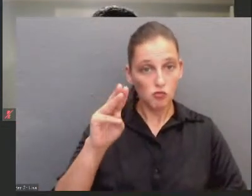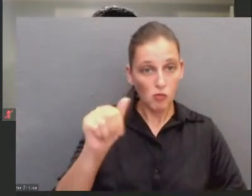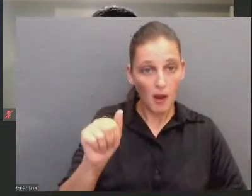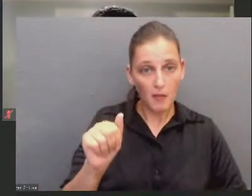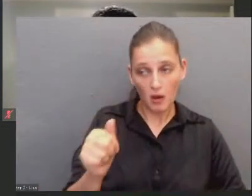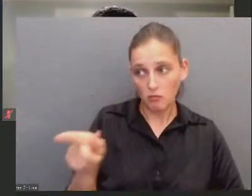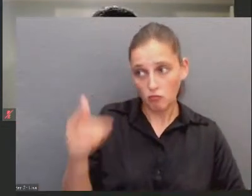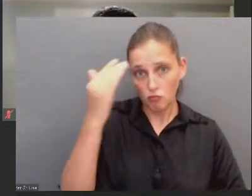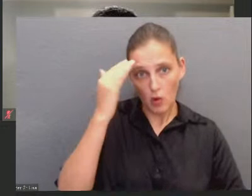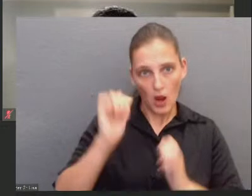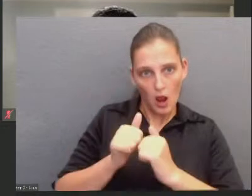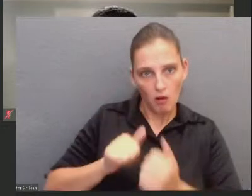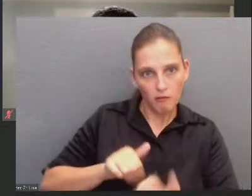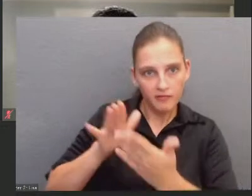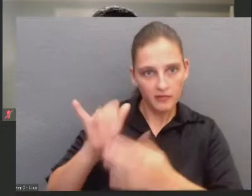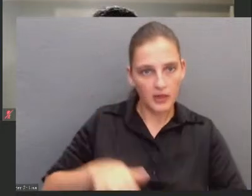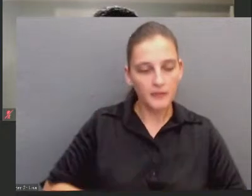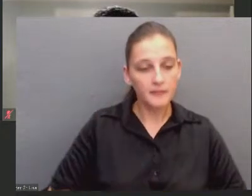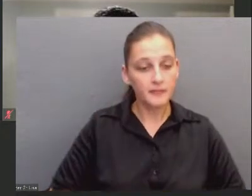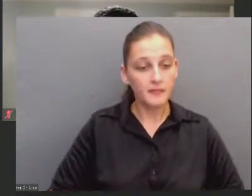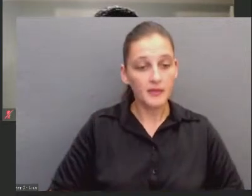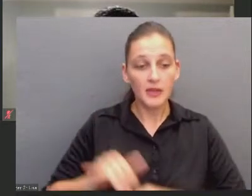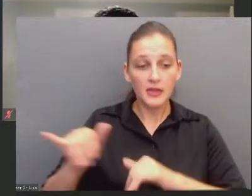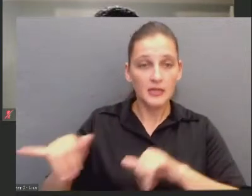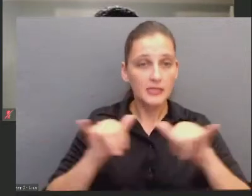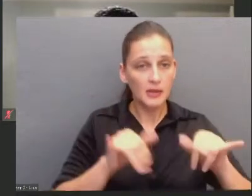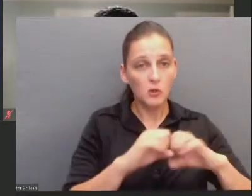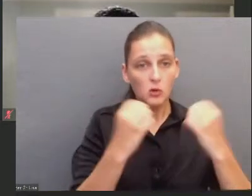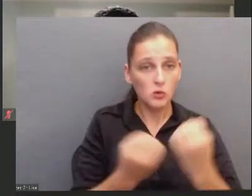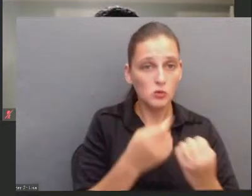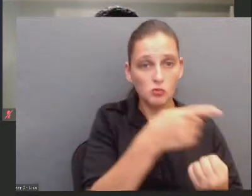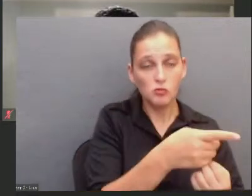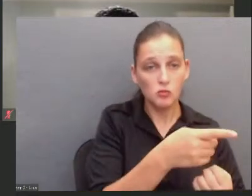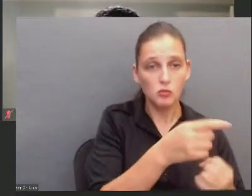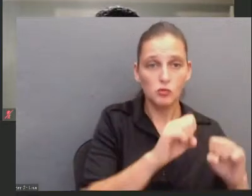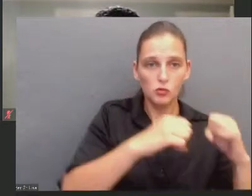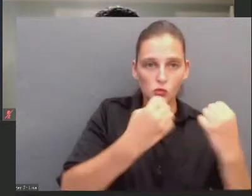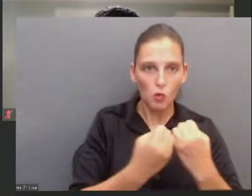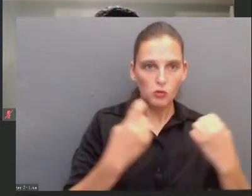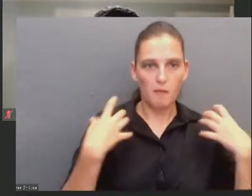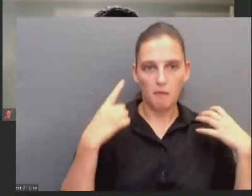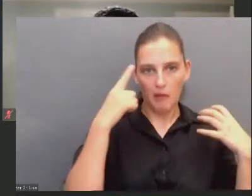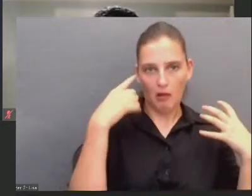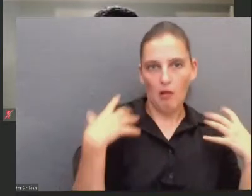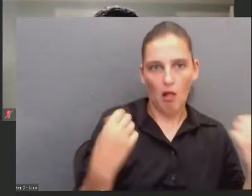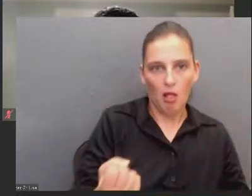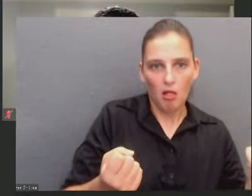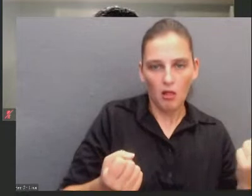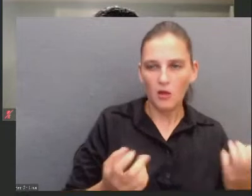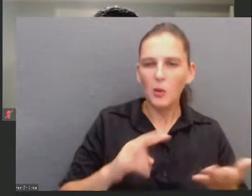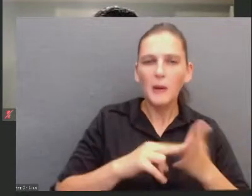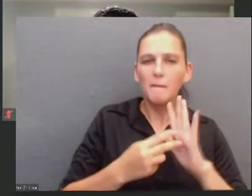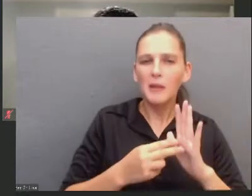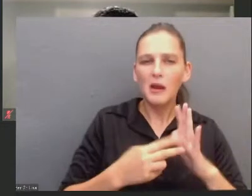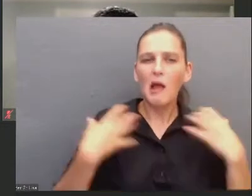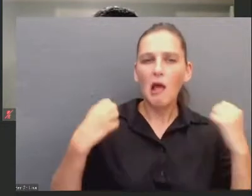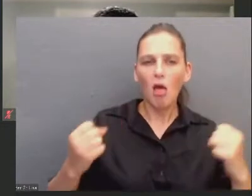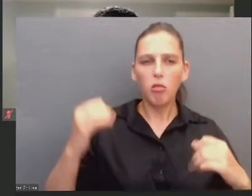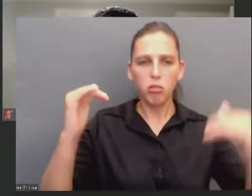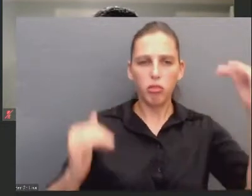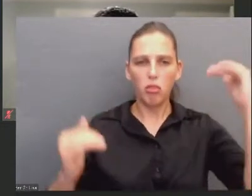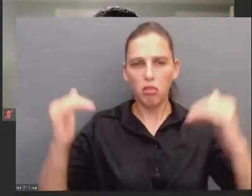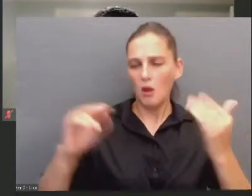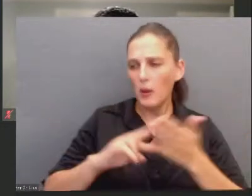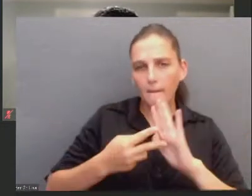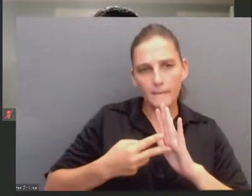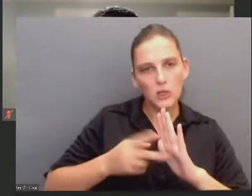as Andy mentioned, as well as the social determinants of mental health. And also, what does it mean to have health disparities, and how do we actually